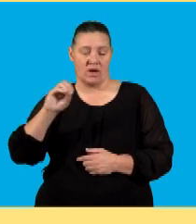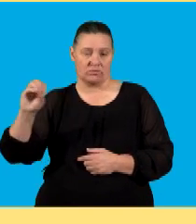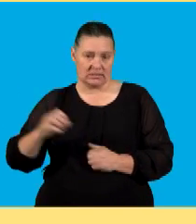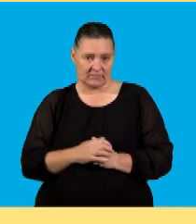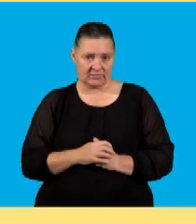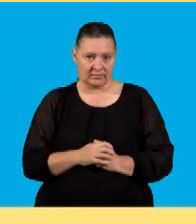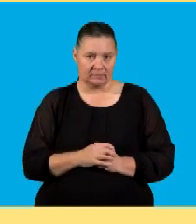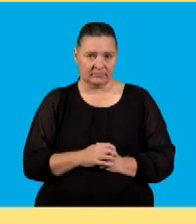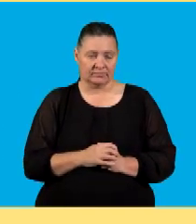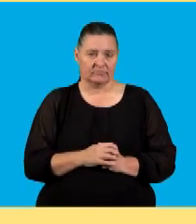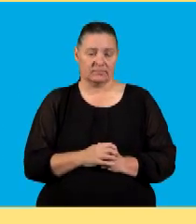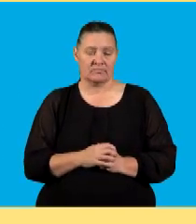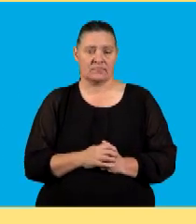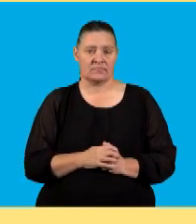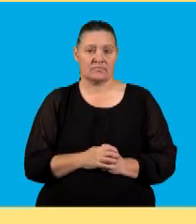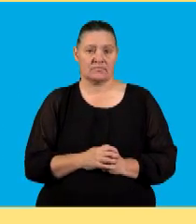224,400.